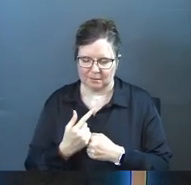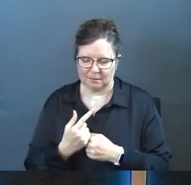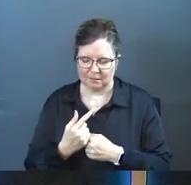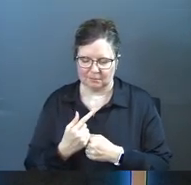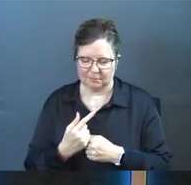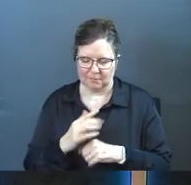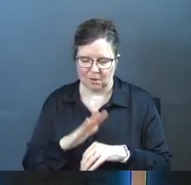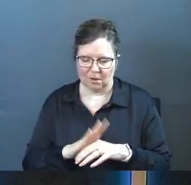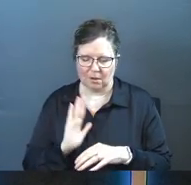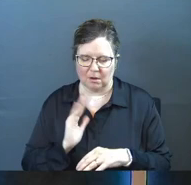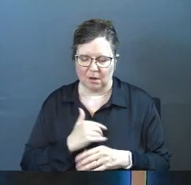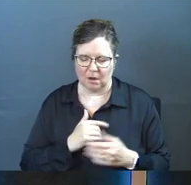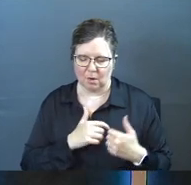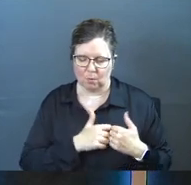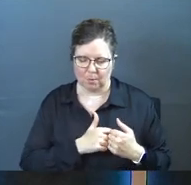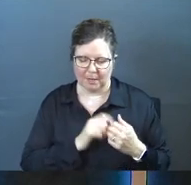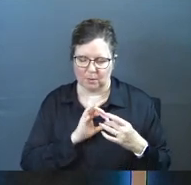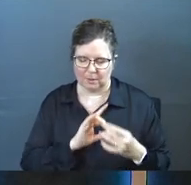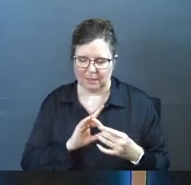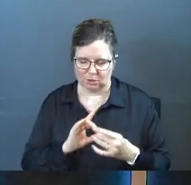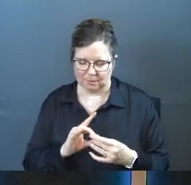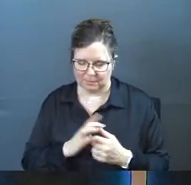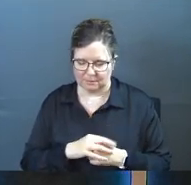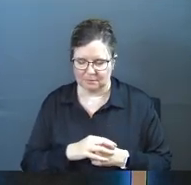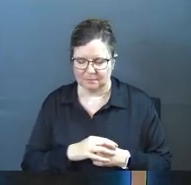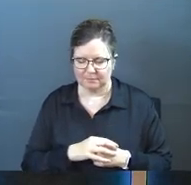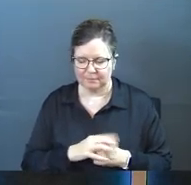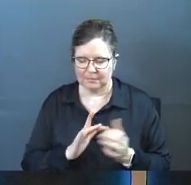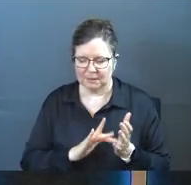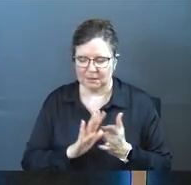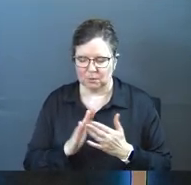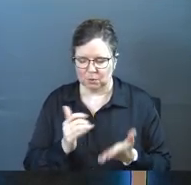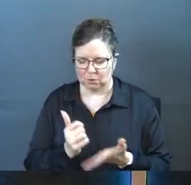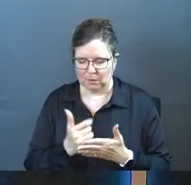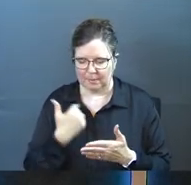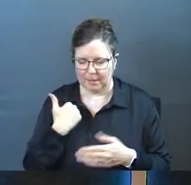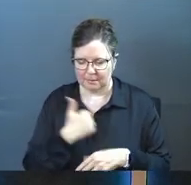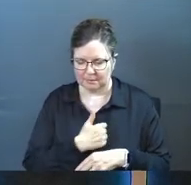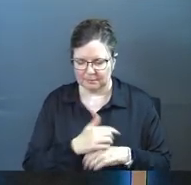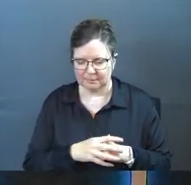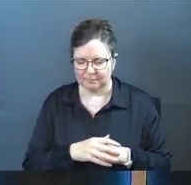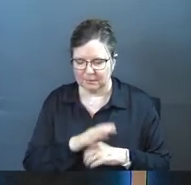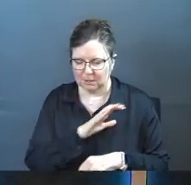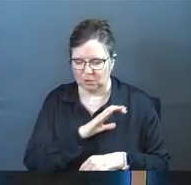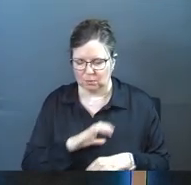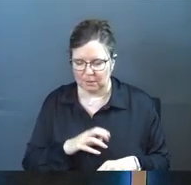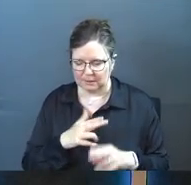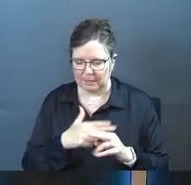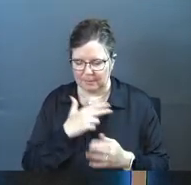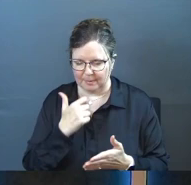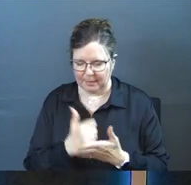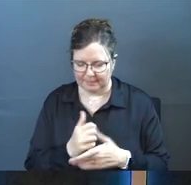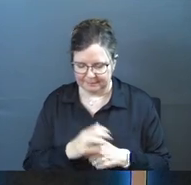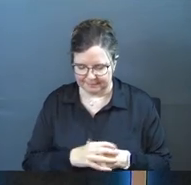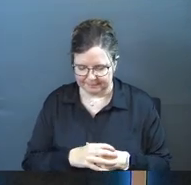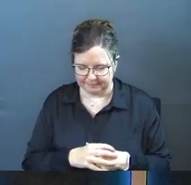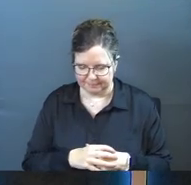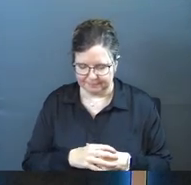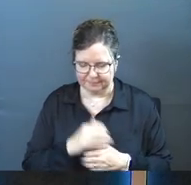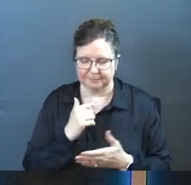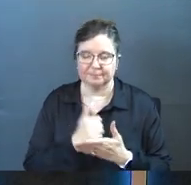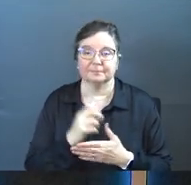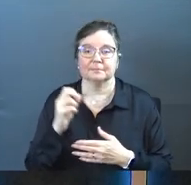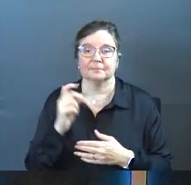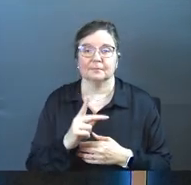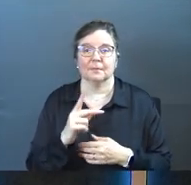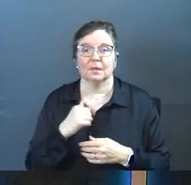to bear on our romantic relationships, Jesus, would you help us? In Christ's name, amen.